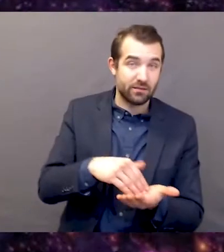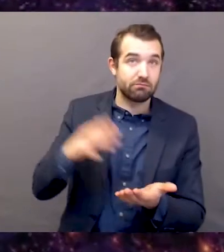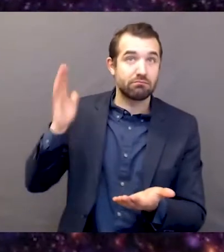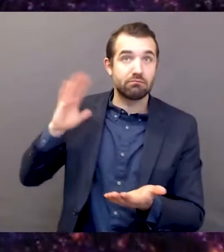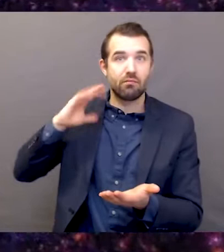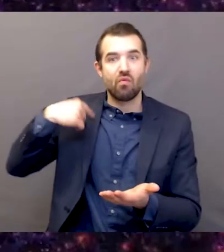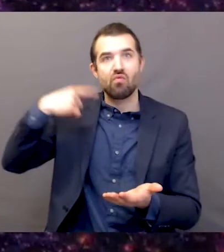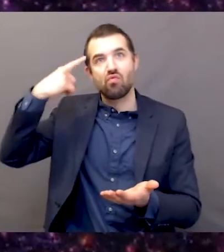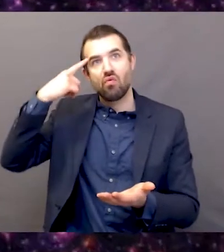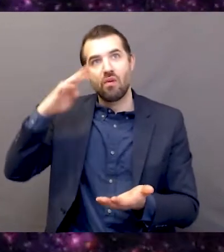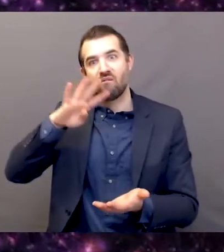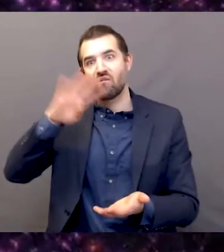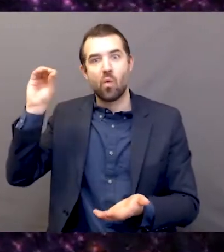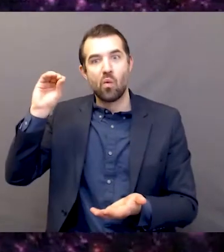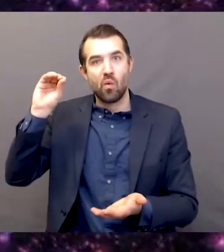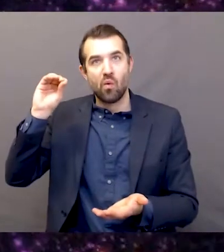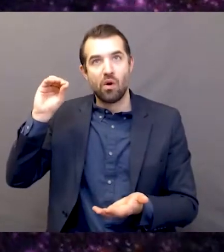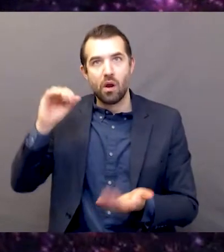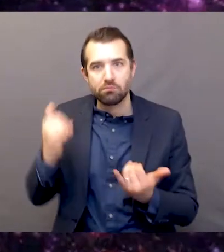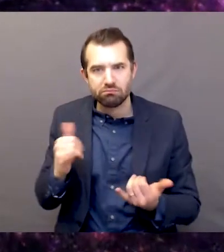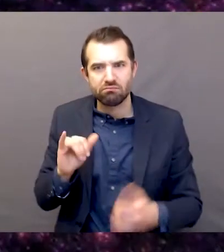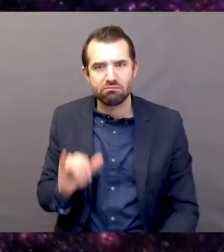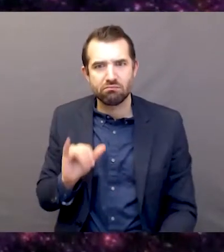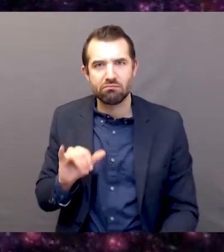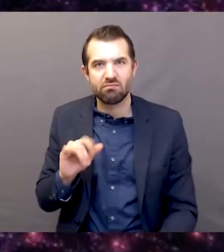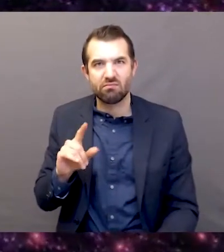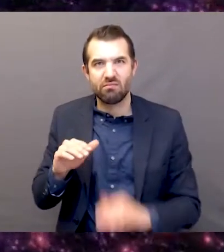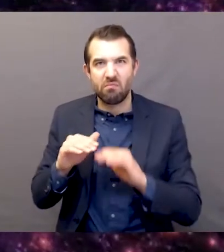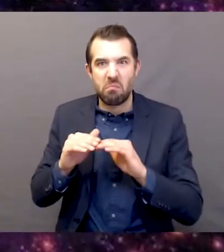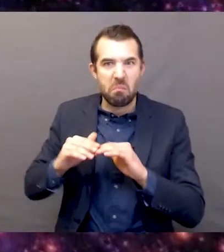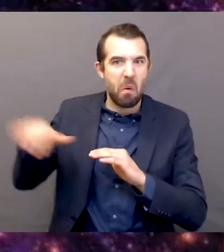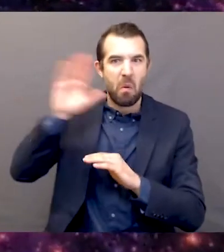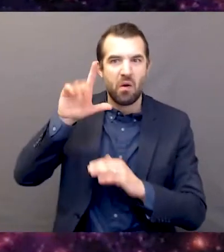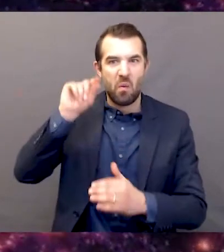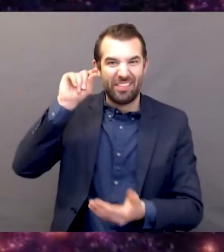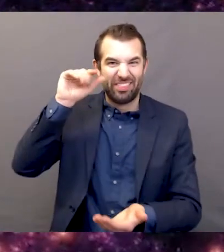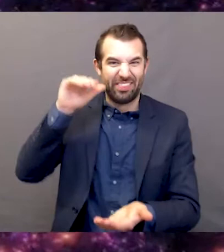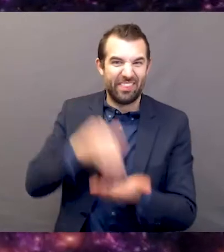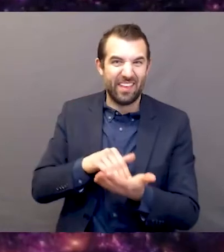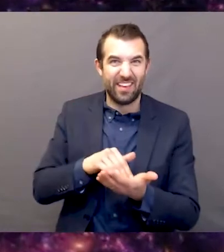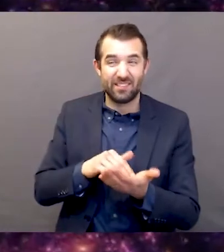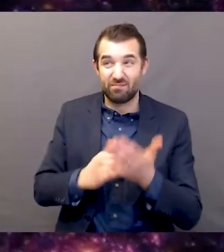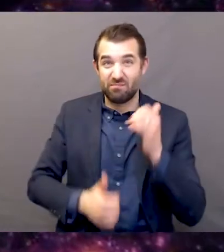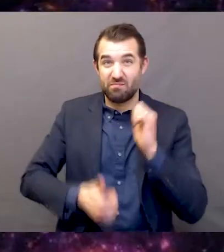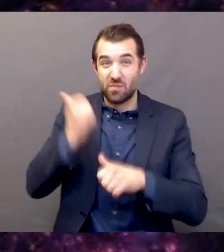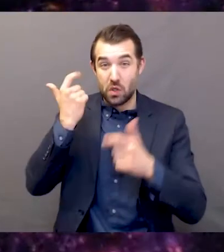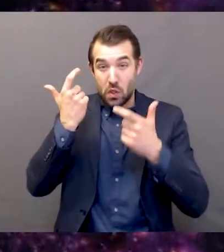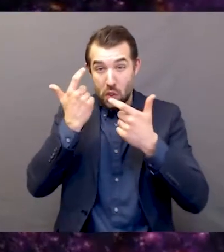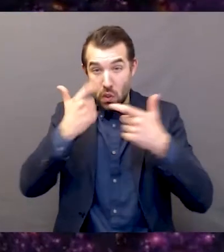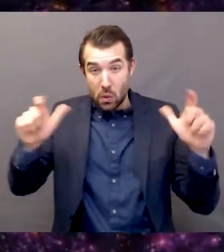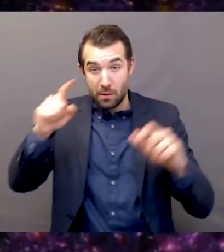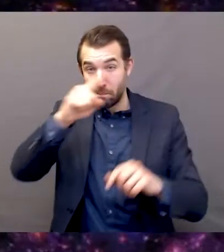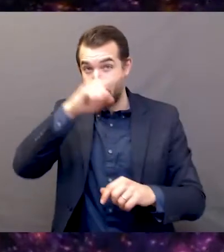galaxy clusters to now 20,000. Most of the sources are supermassive black holes, and